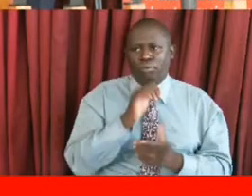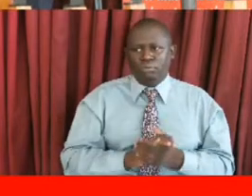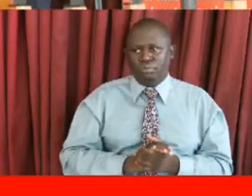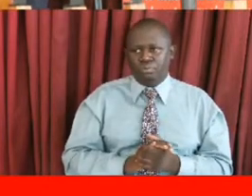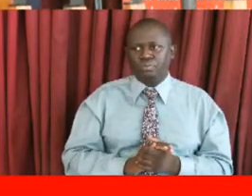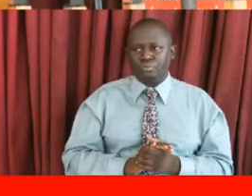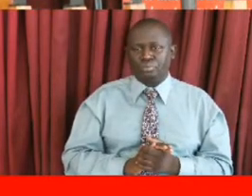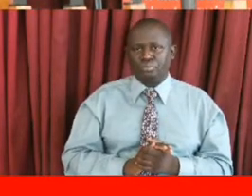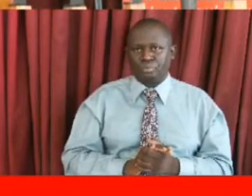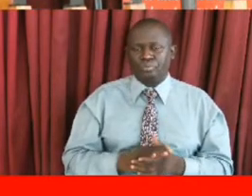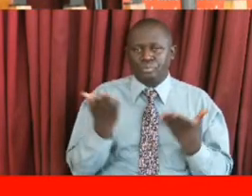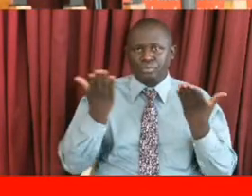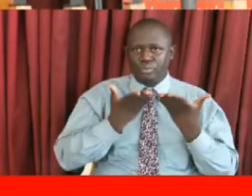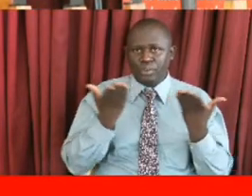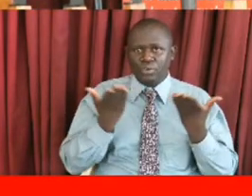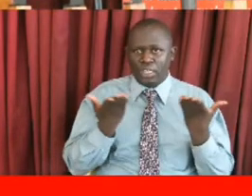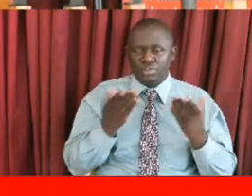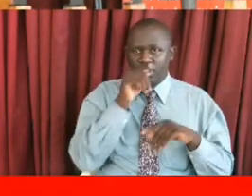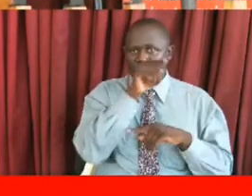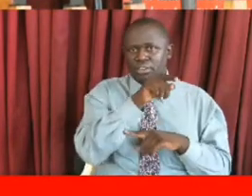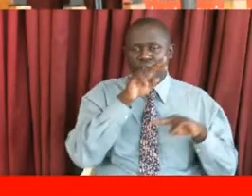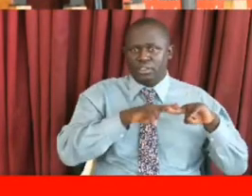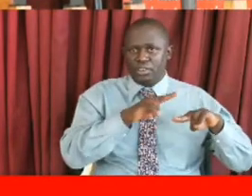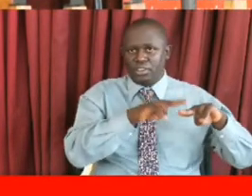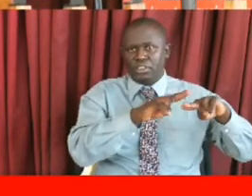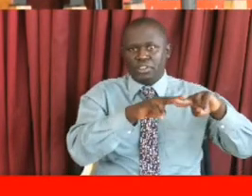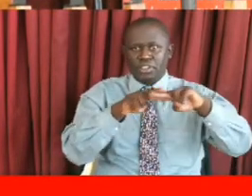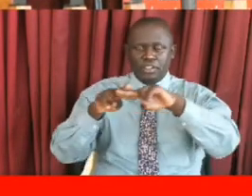being so wherever he